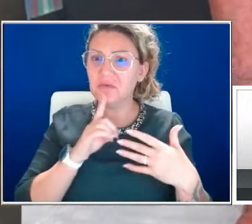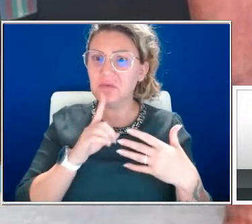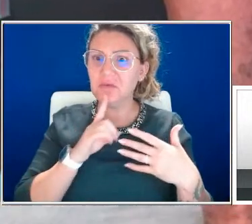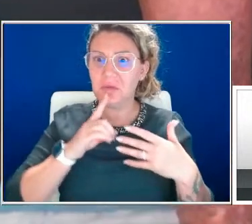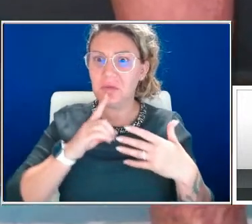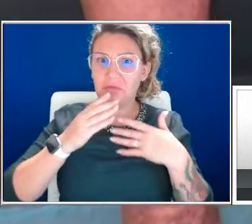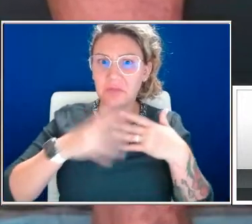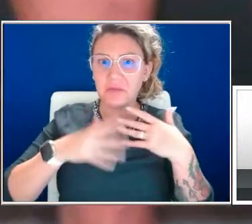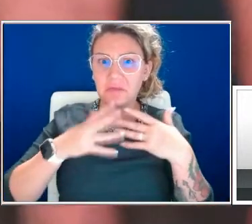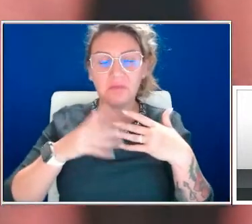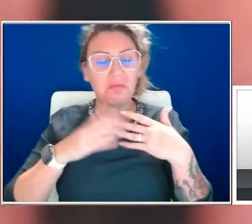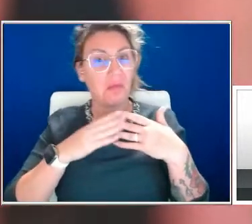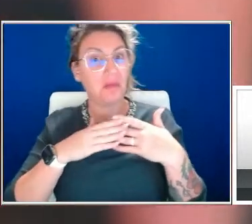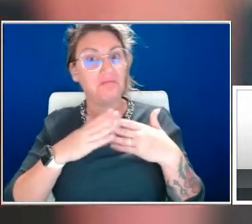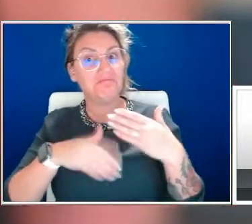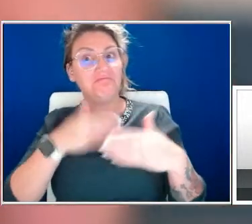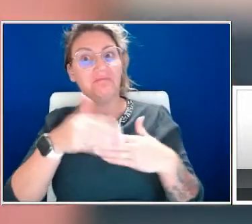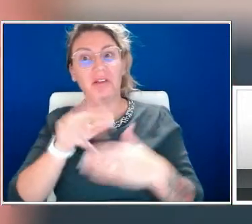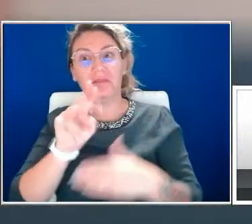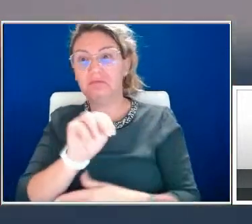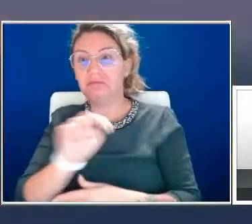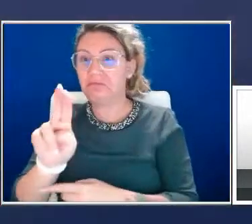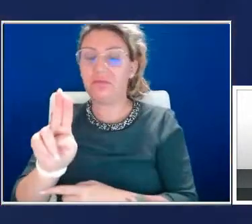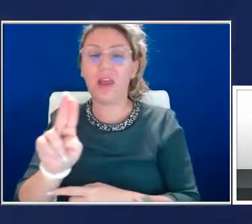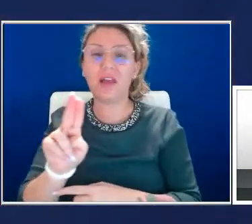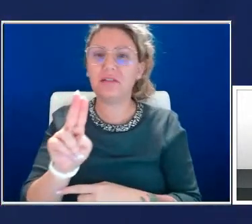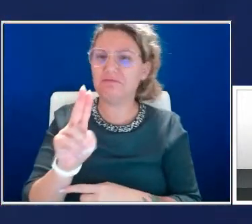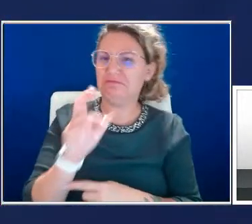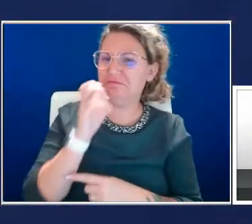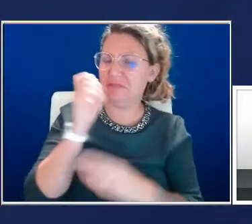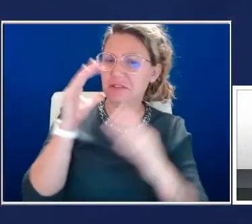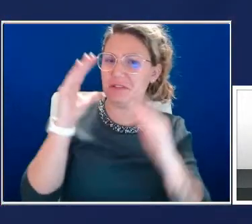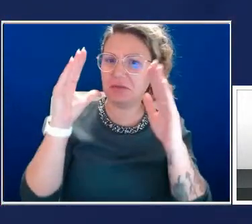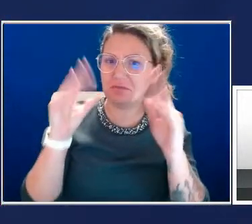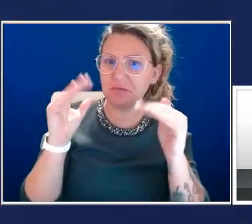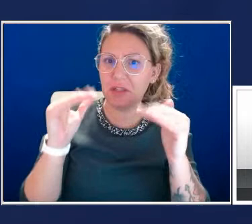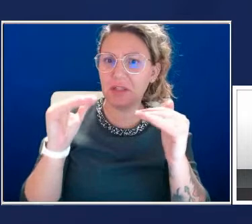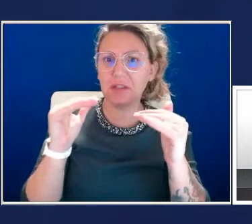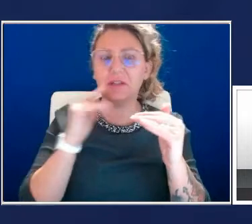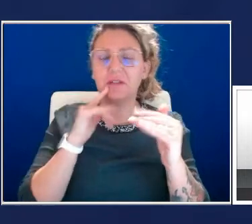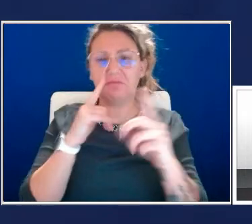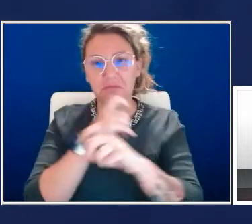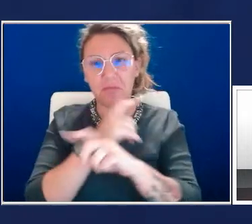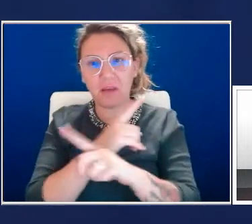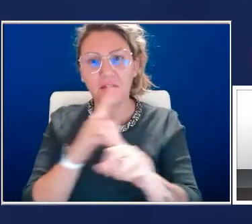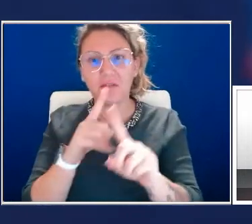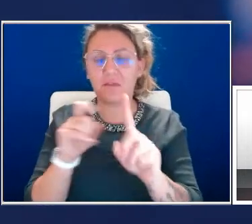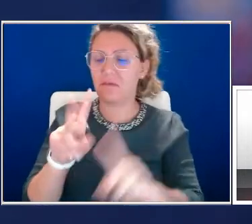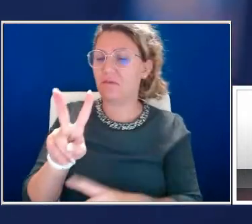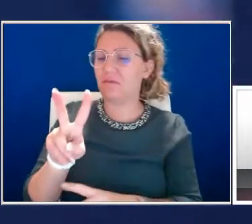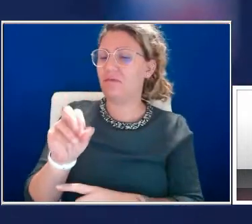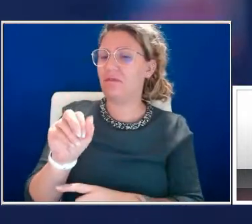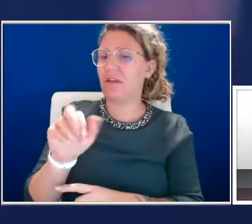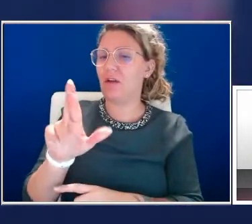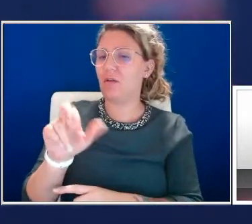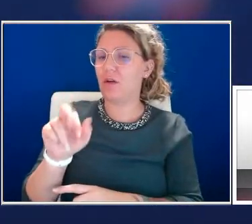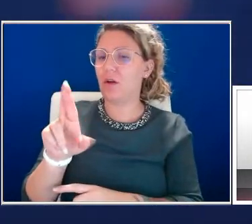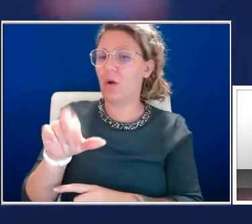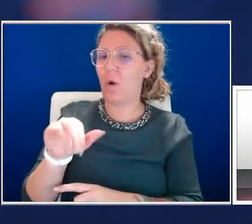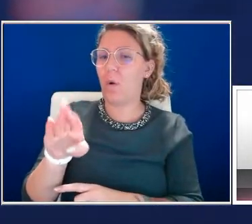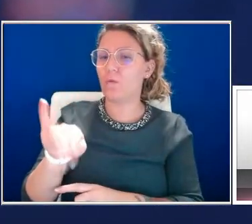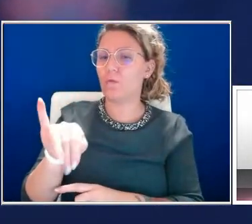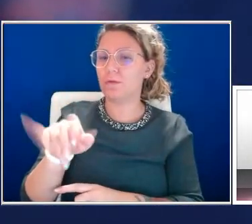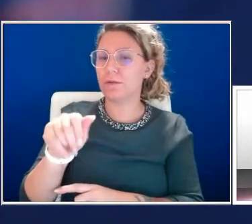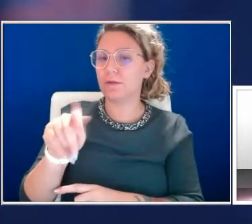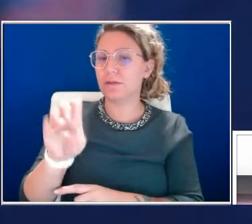up on the Morning Medical Update, an unexpected complication of varicose veins. But can it happen to just anyone? How to know if you're